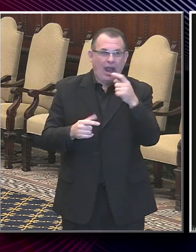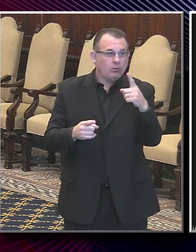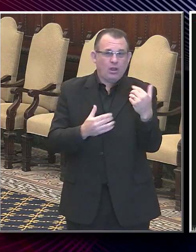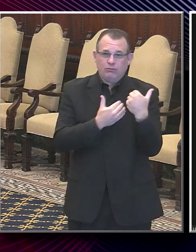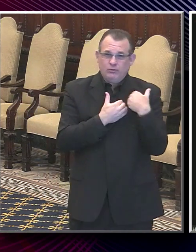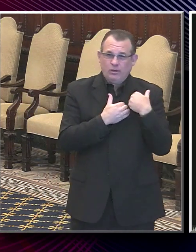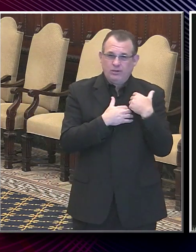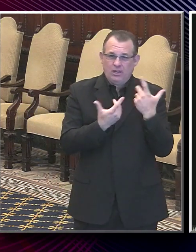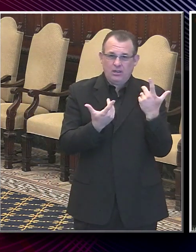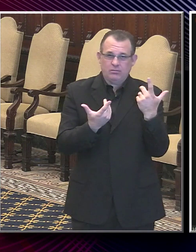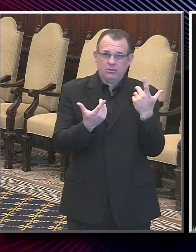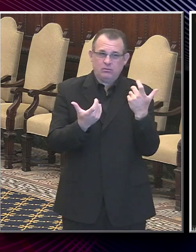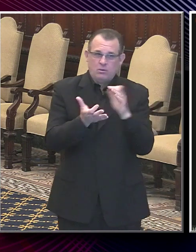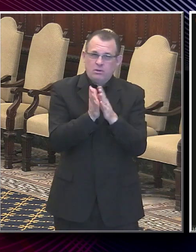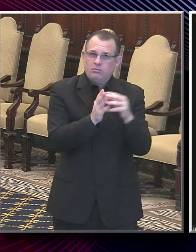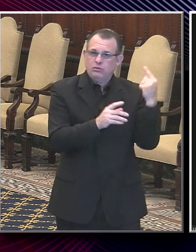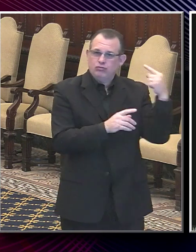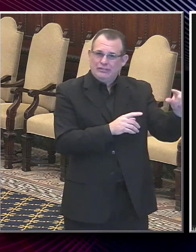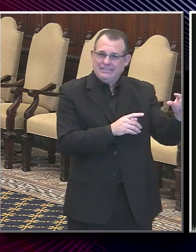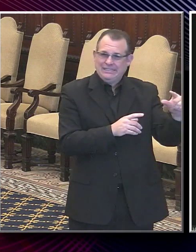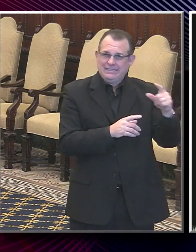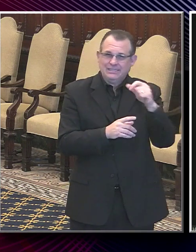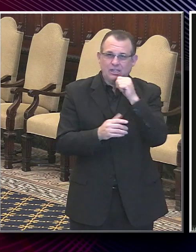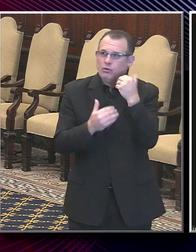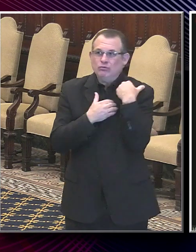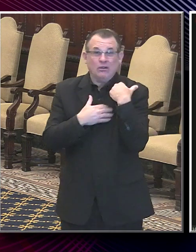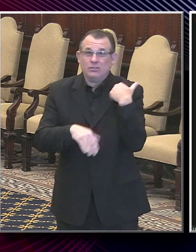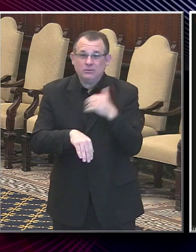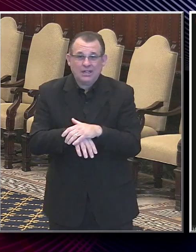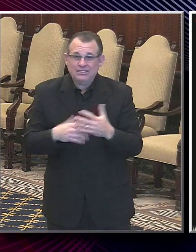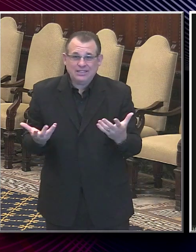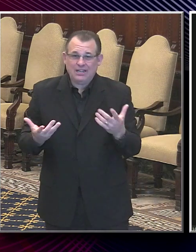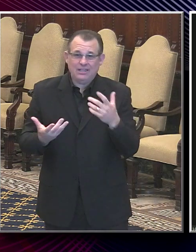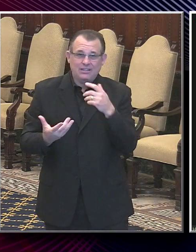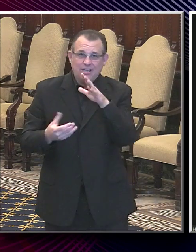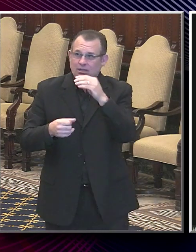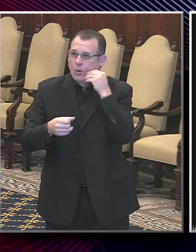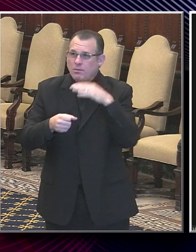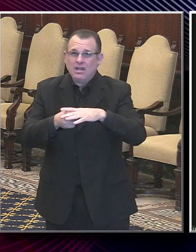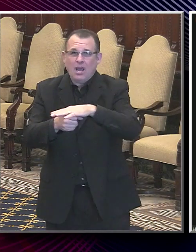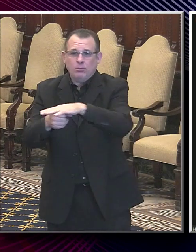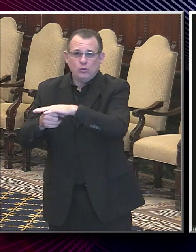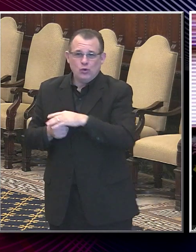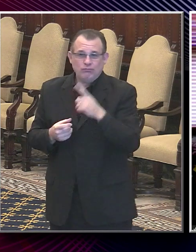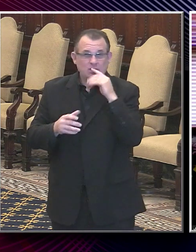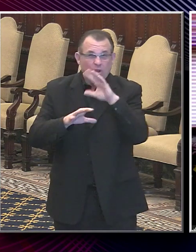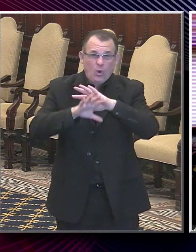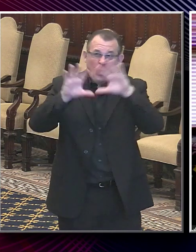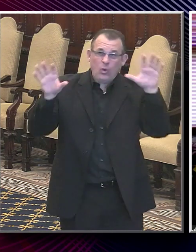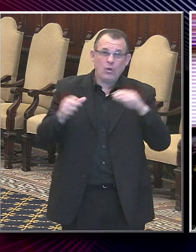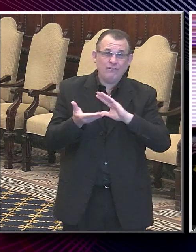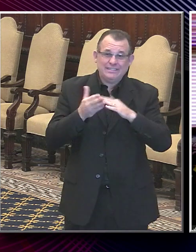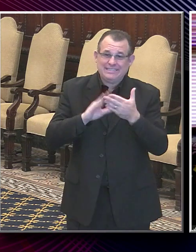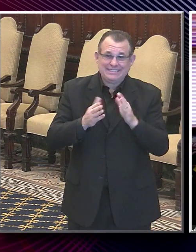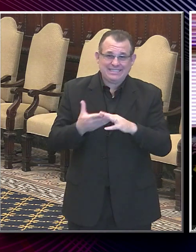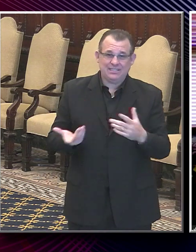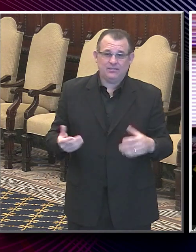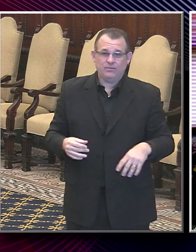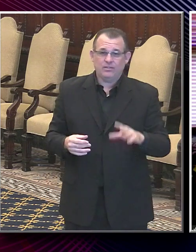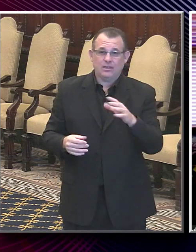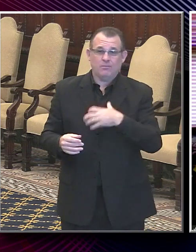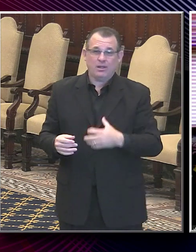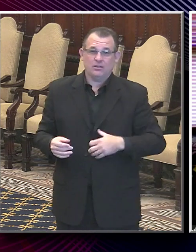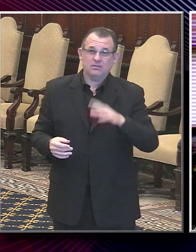not just from what you saw last night in a certain neighborhood up there? We live in a society. We